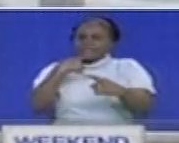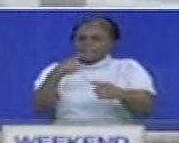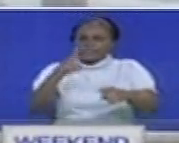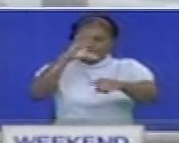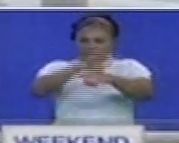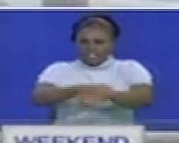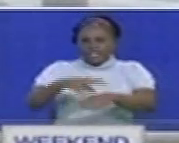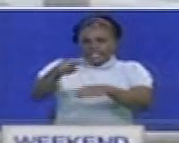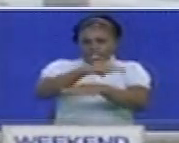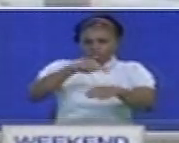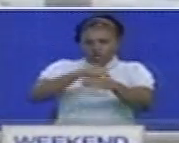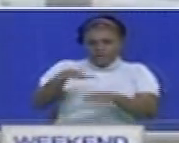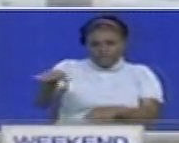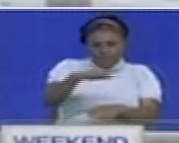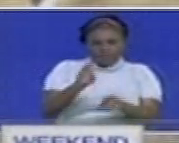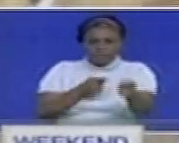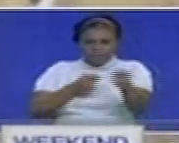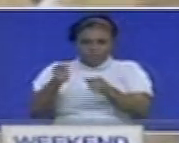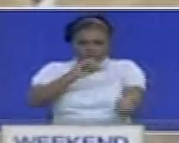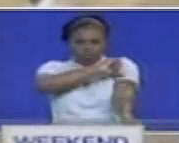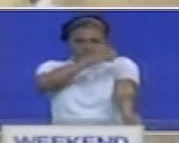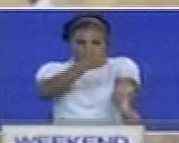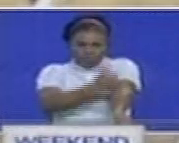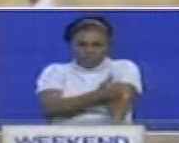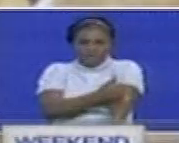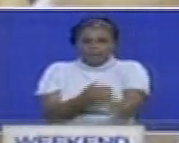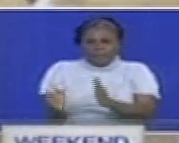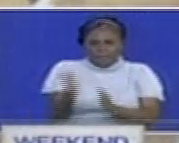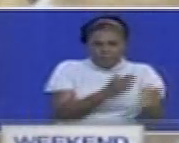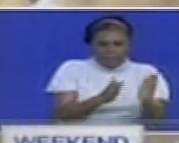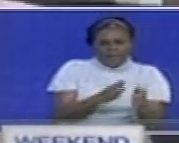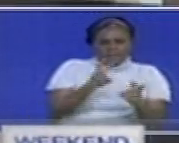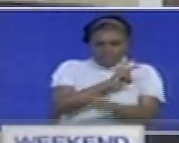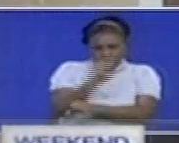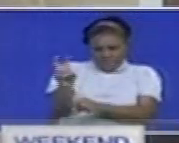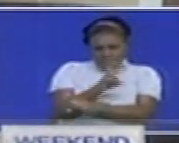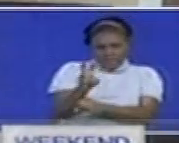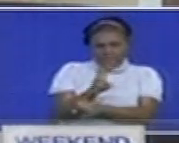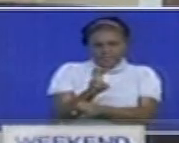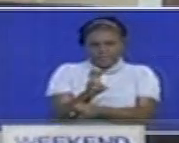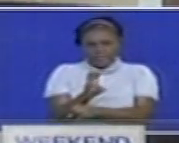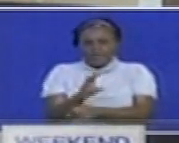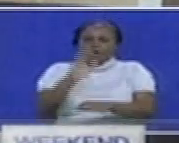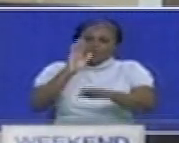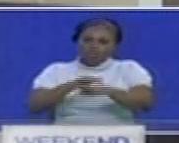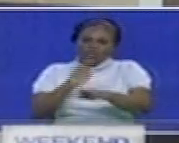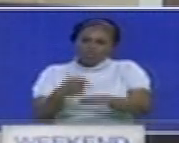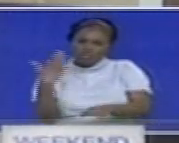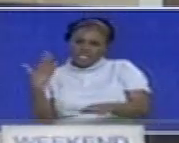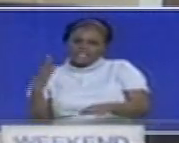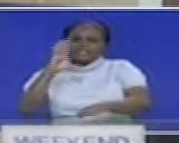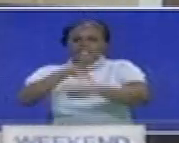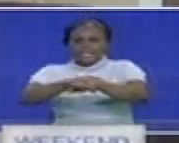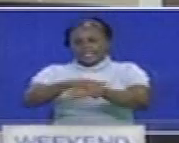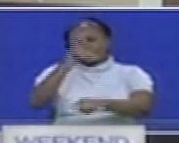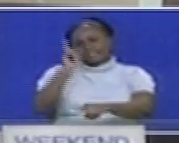from the National Environment Management Authority the strategic environmental assessment. Good things take time. We are going